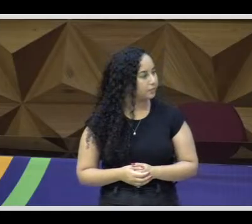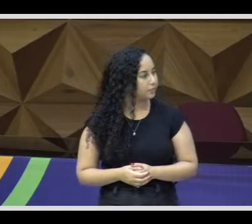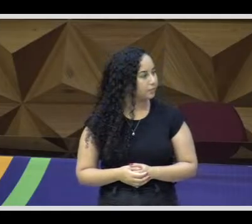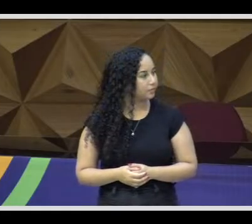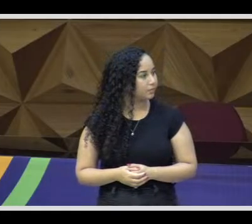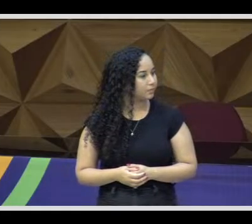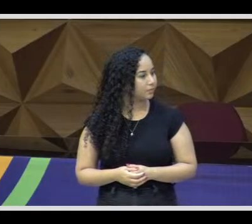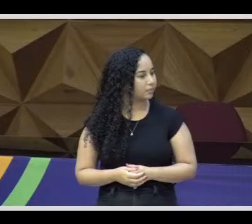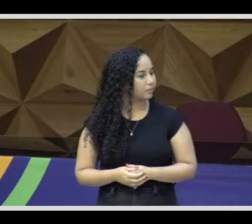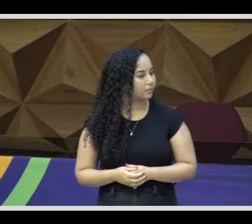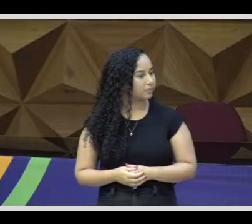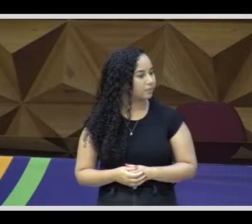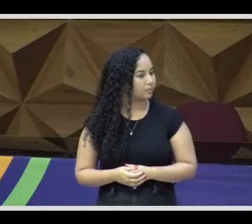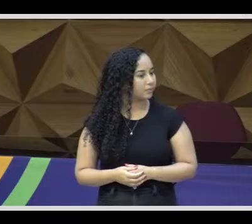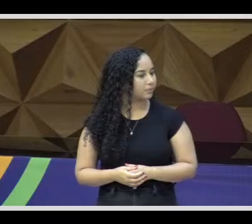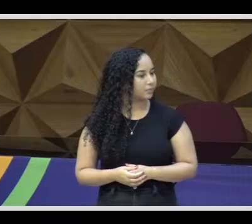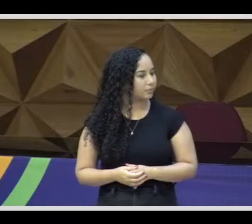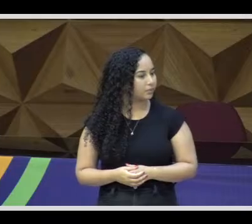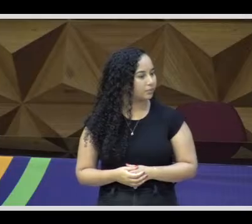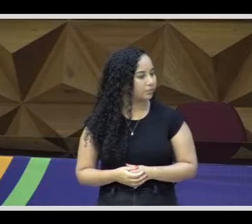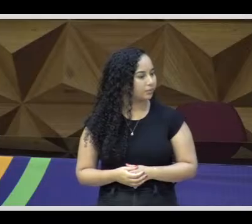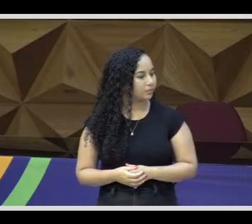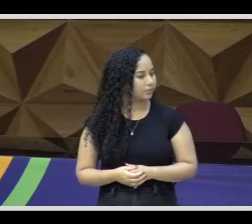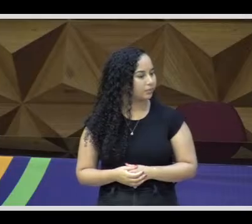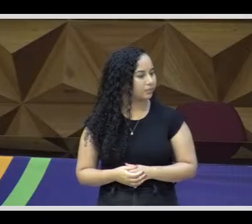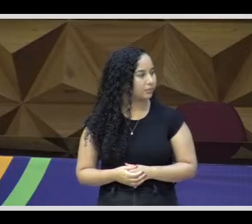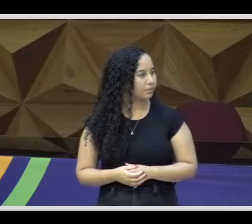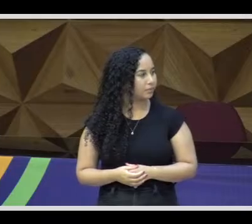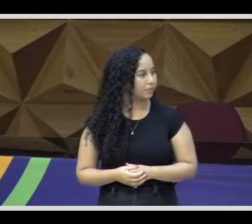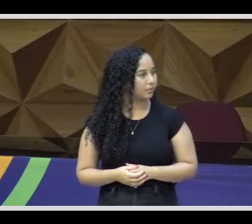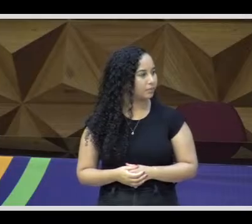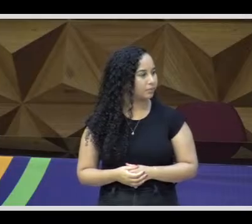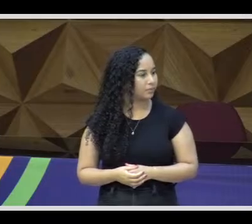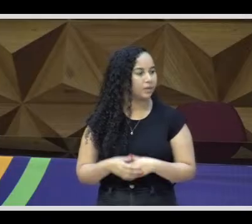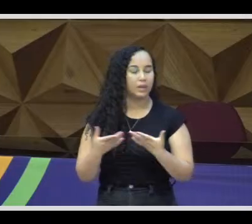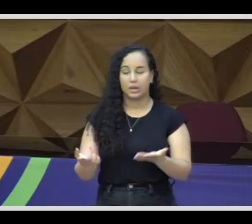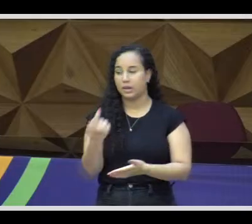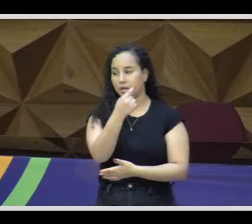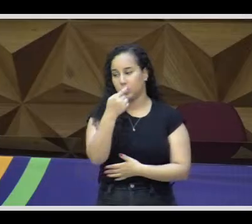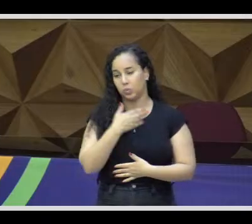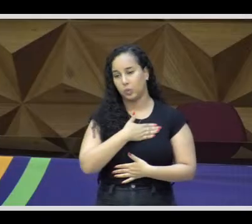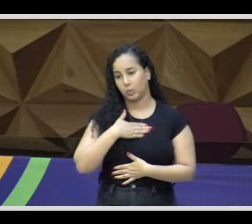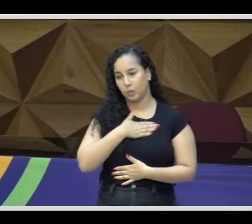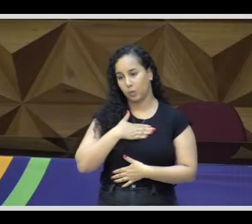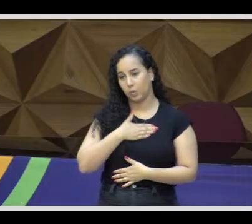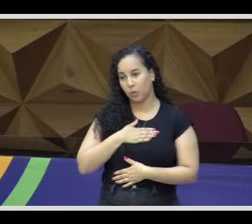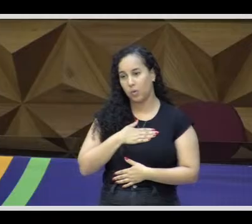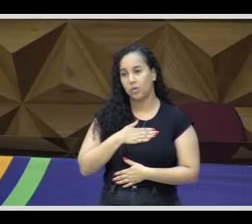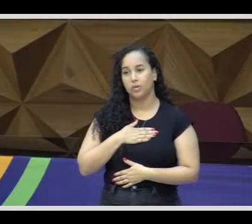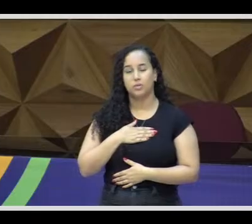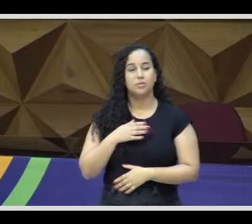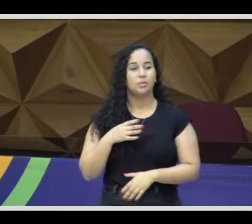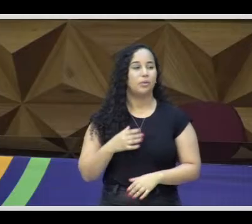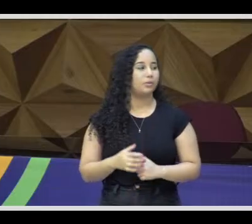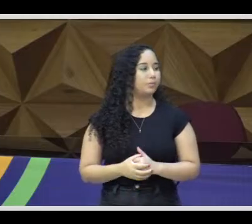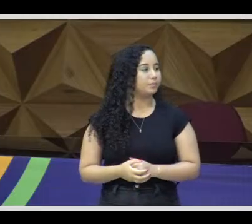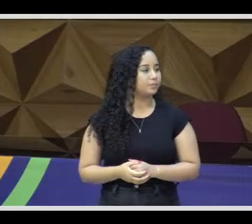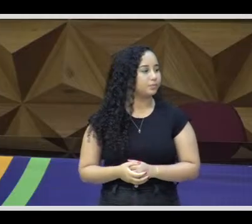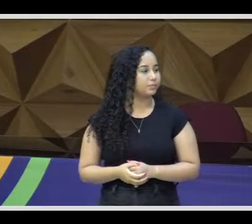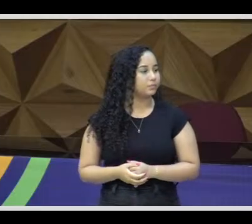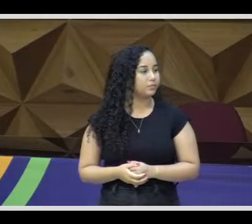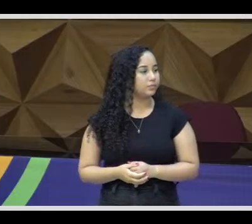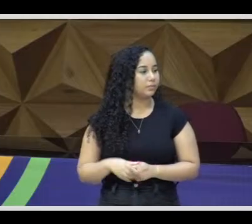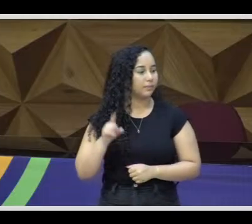attention. This is something that I like. We just released this tool.